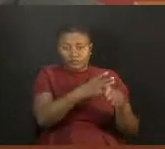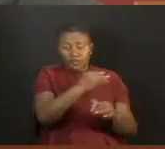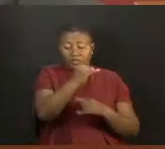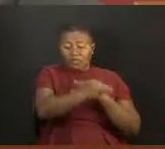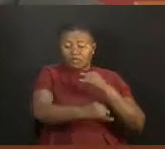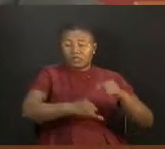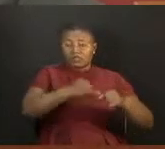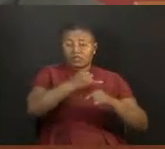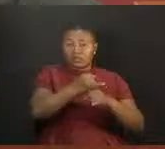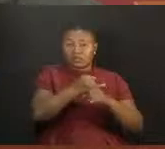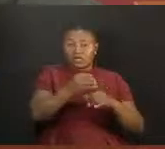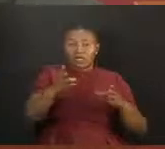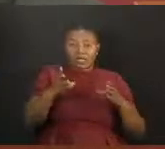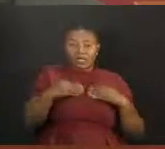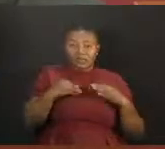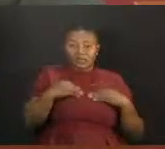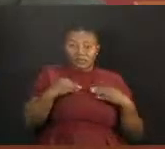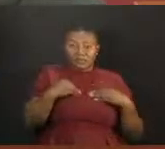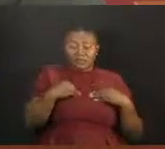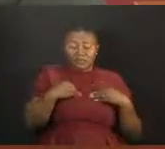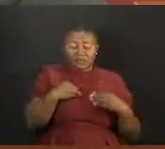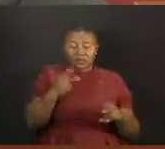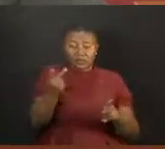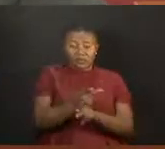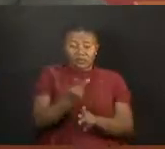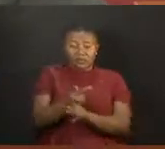accepted estimate.